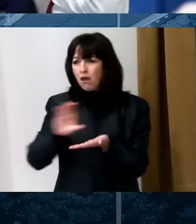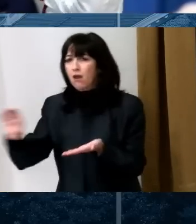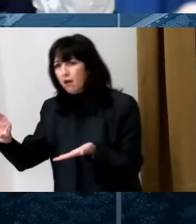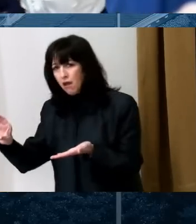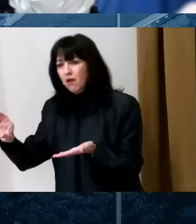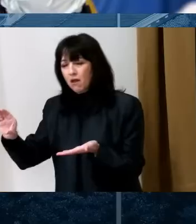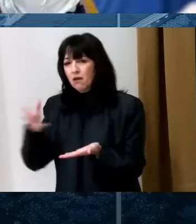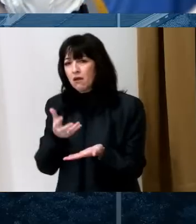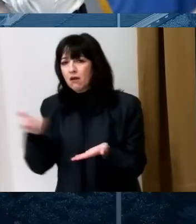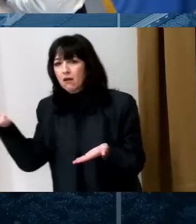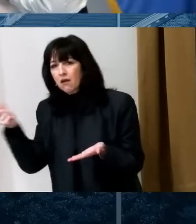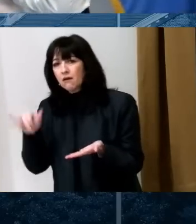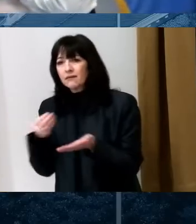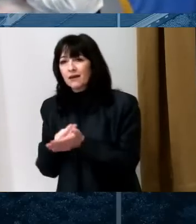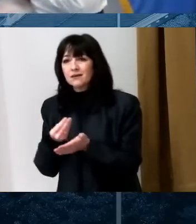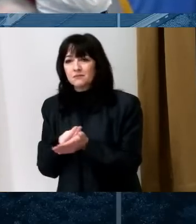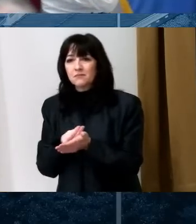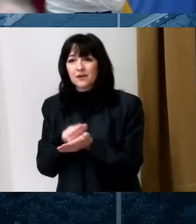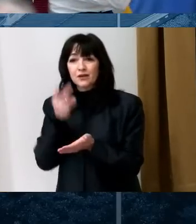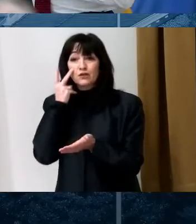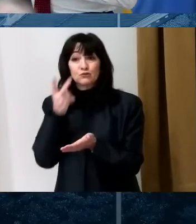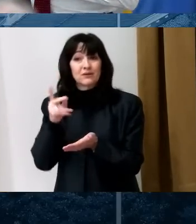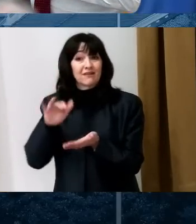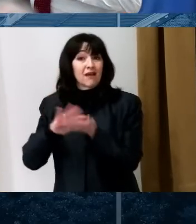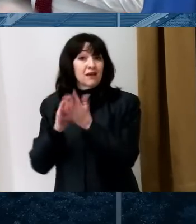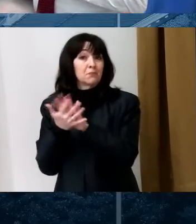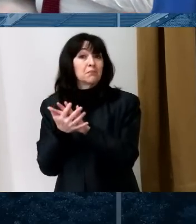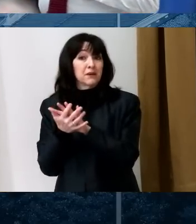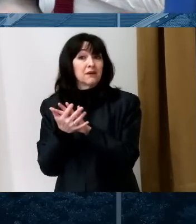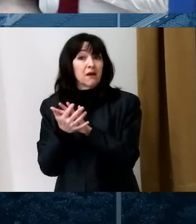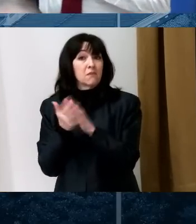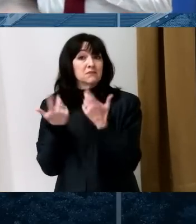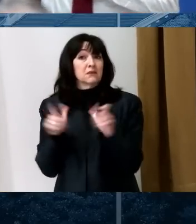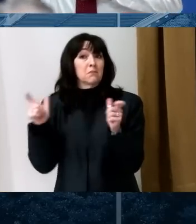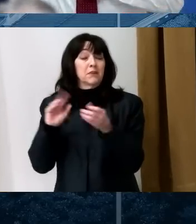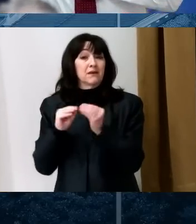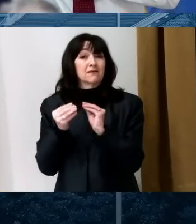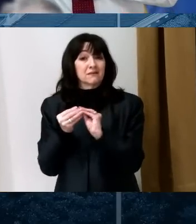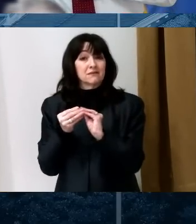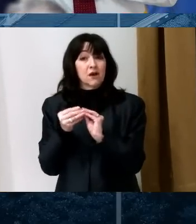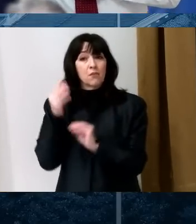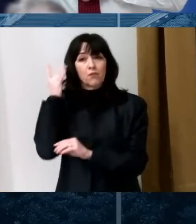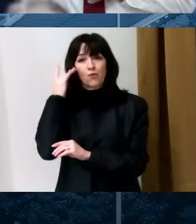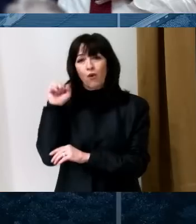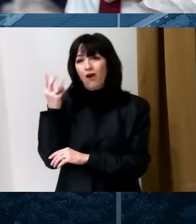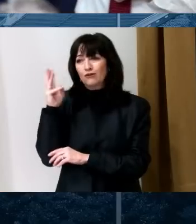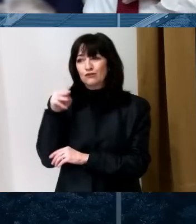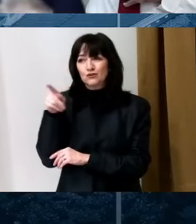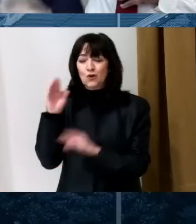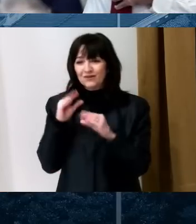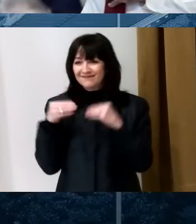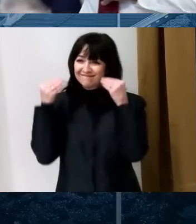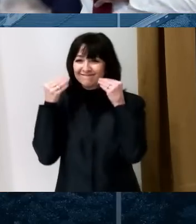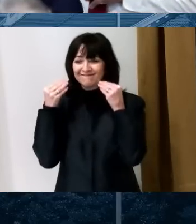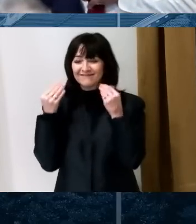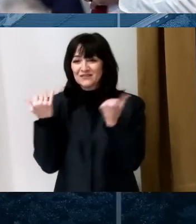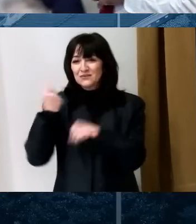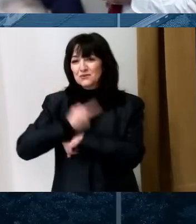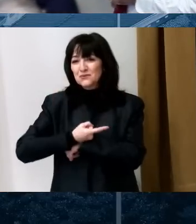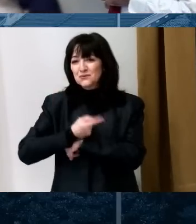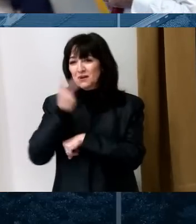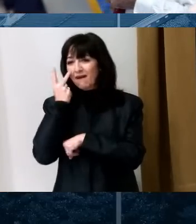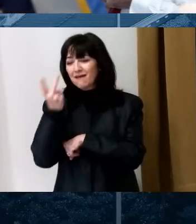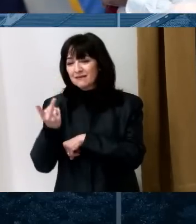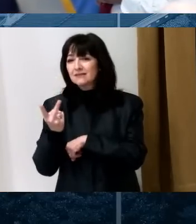the little note there at the bottom. So this becomes a really big number, which is why Sean has got a big smile on his face back there.